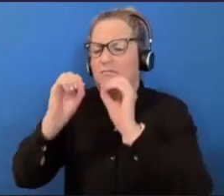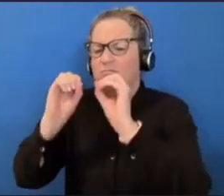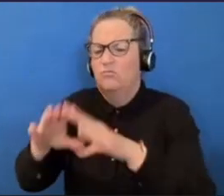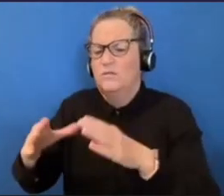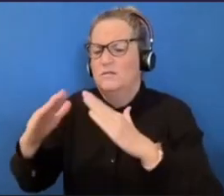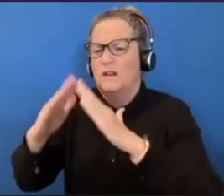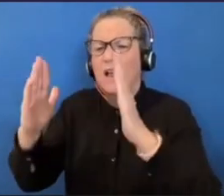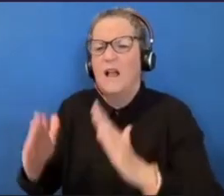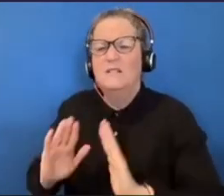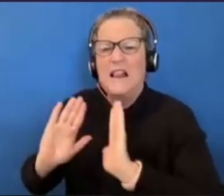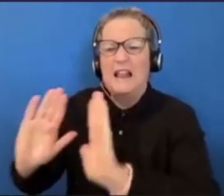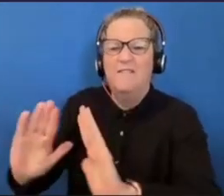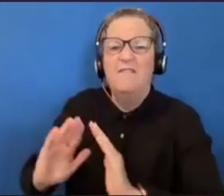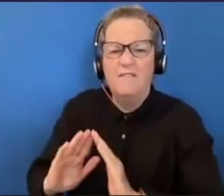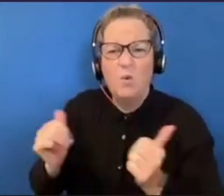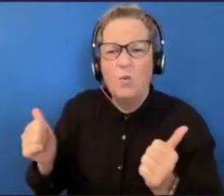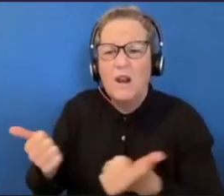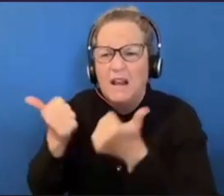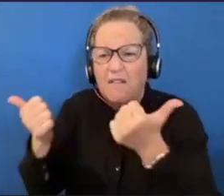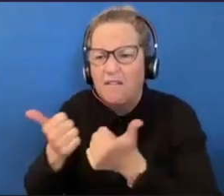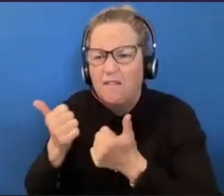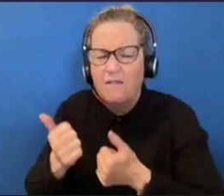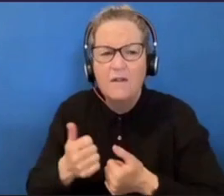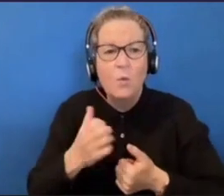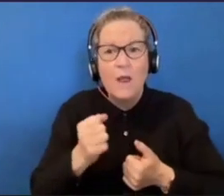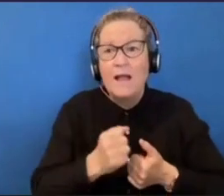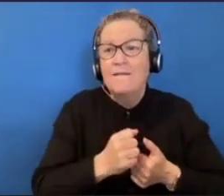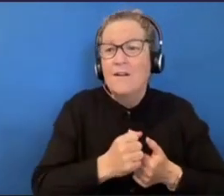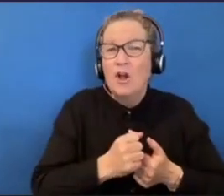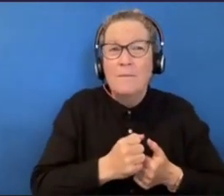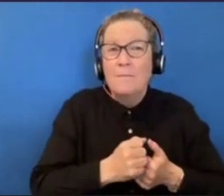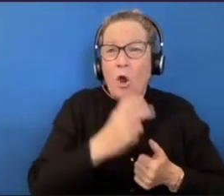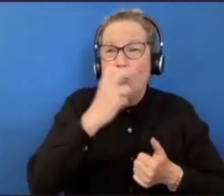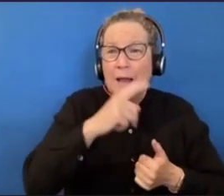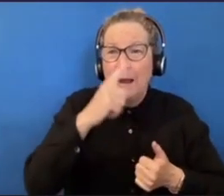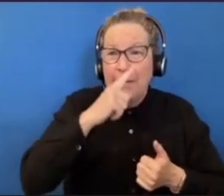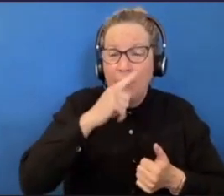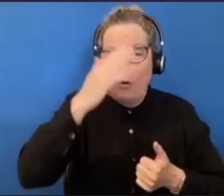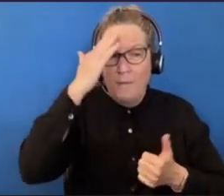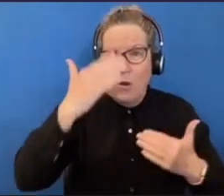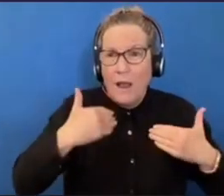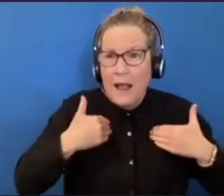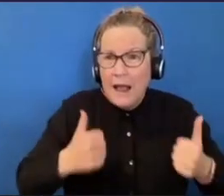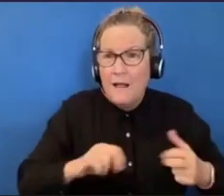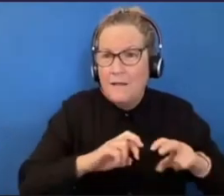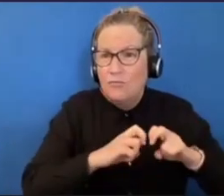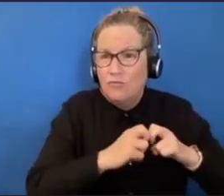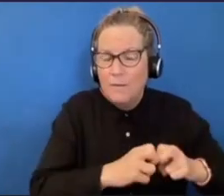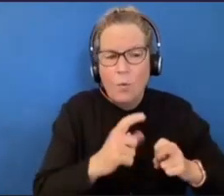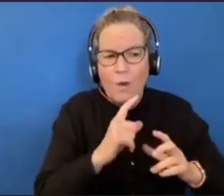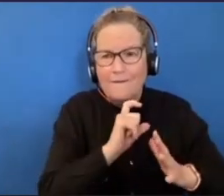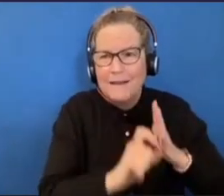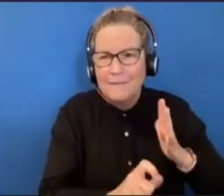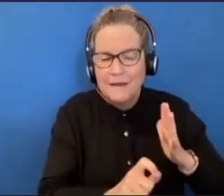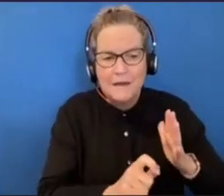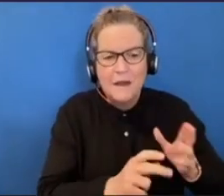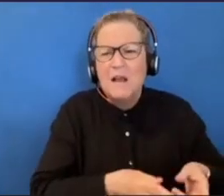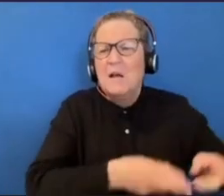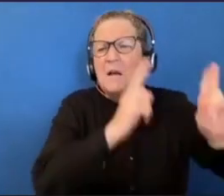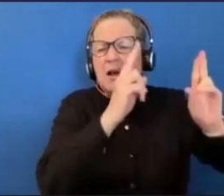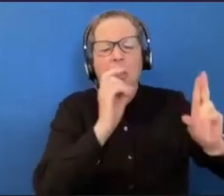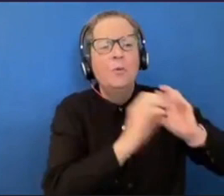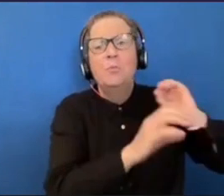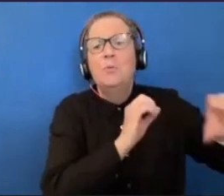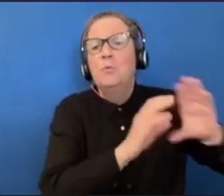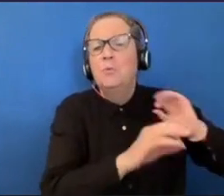up in Canada buildings for seniors, people with mental health issues, and people with disabilities all together, another kind